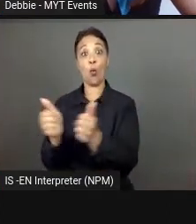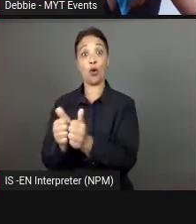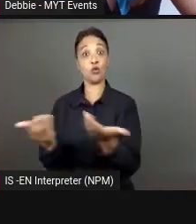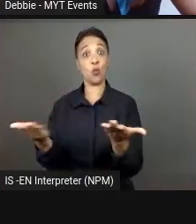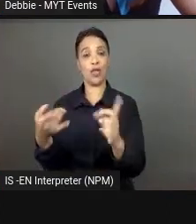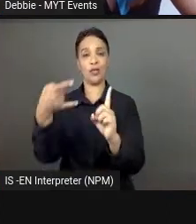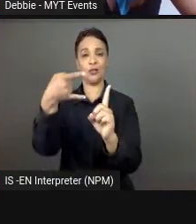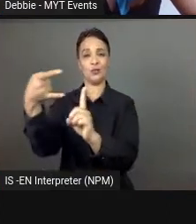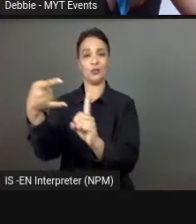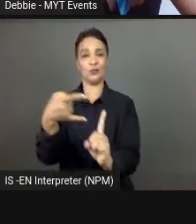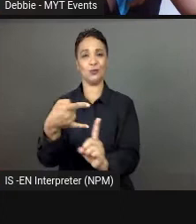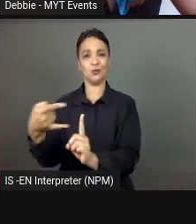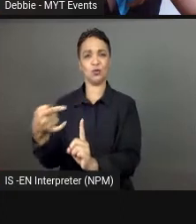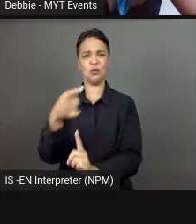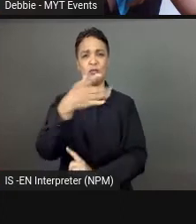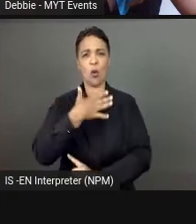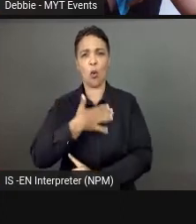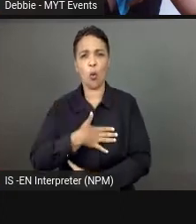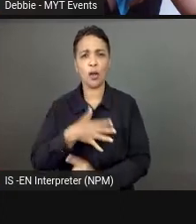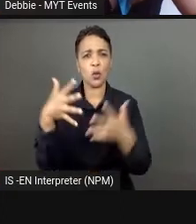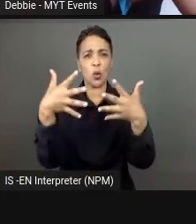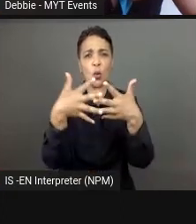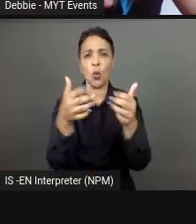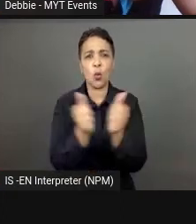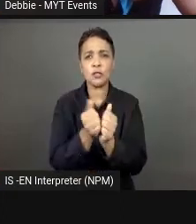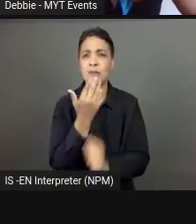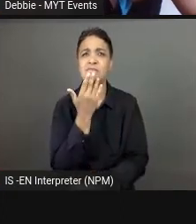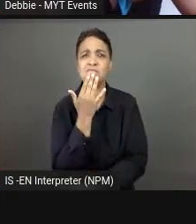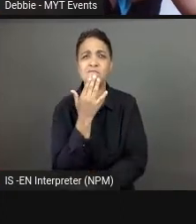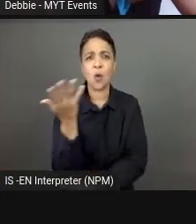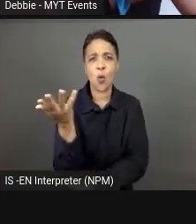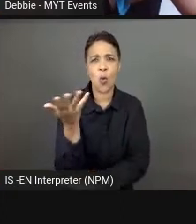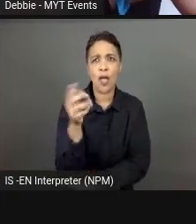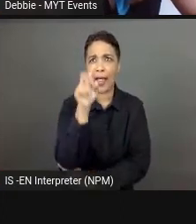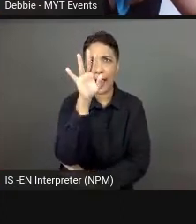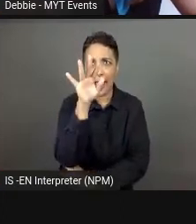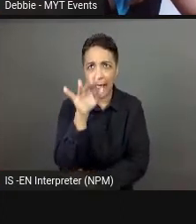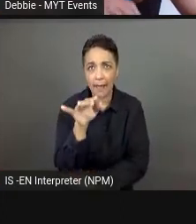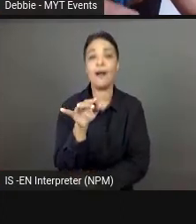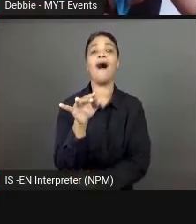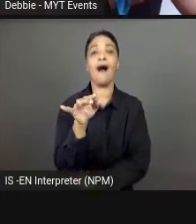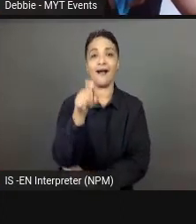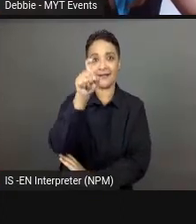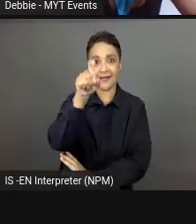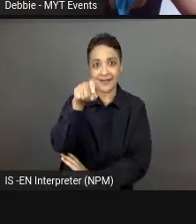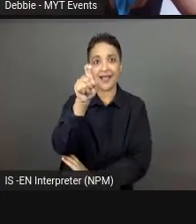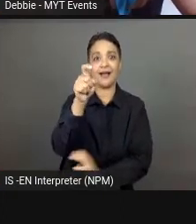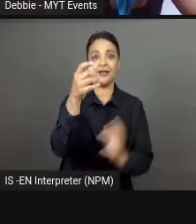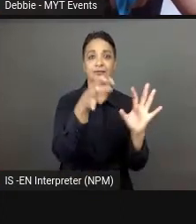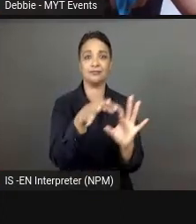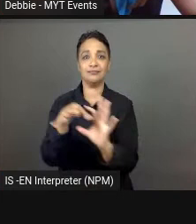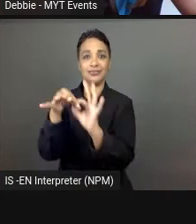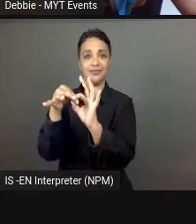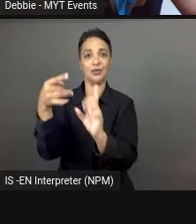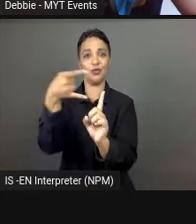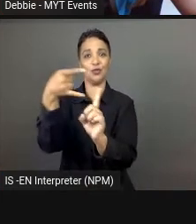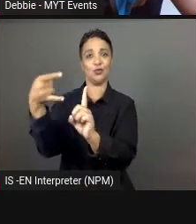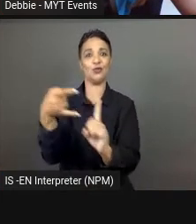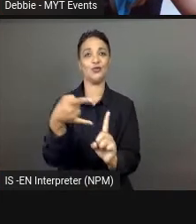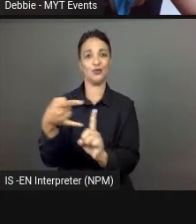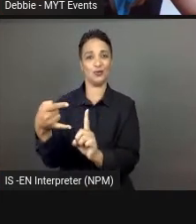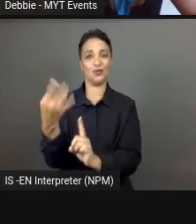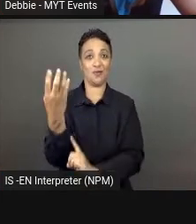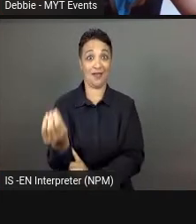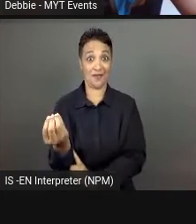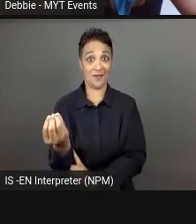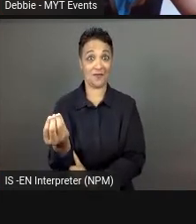to find your chosen workshop on the Stages tab from the reception page, and then you'll join via Zoom link on the stage chat. So